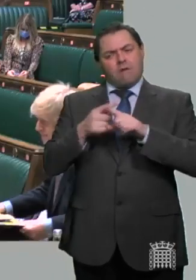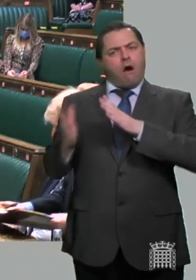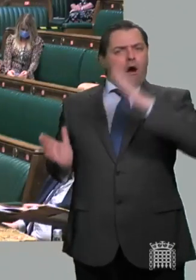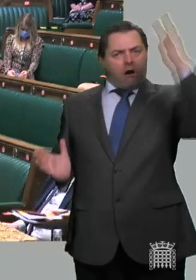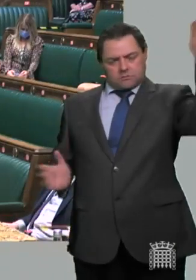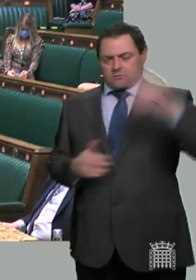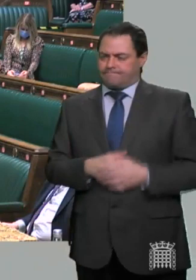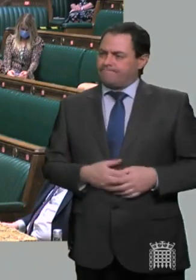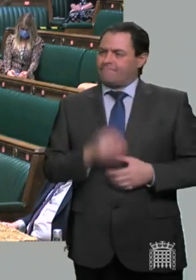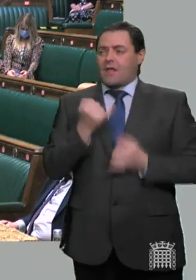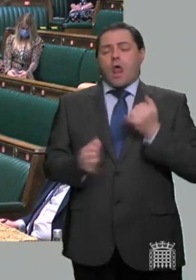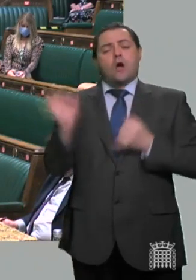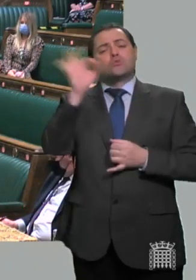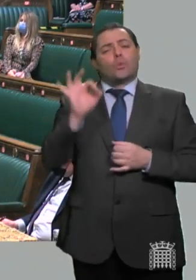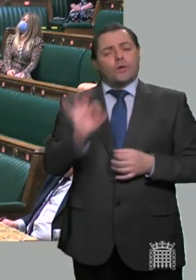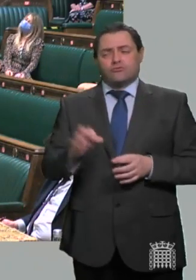Final question,